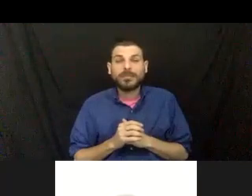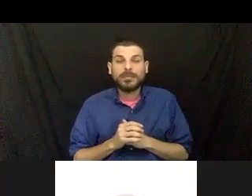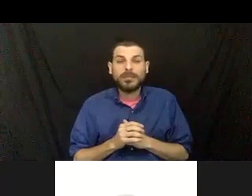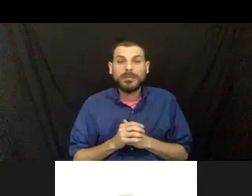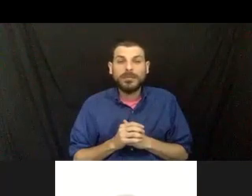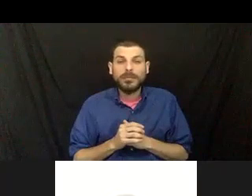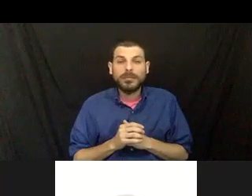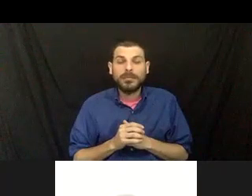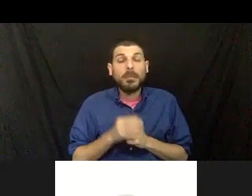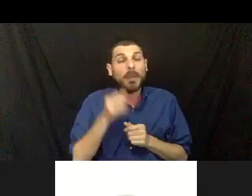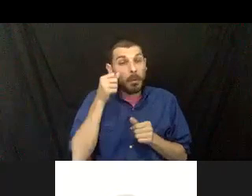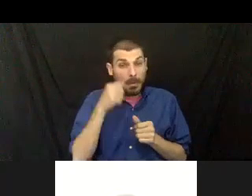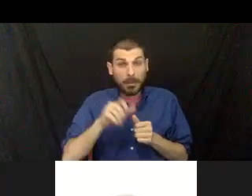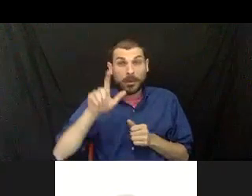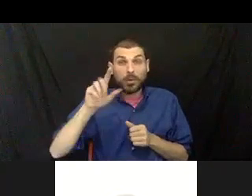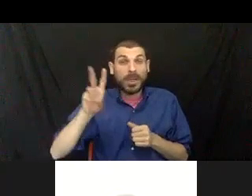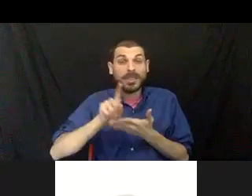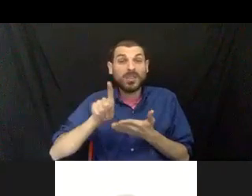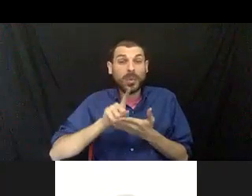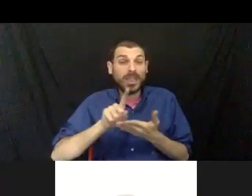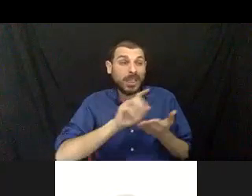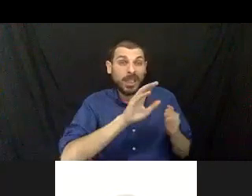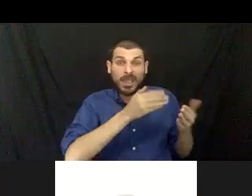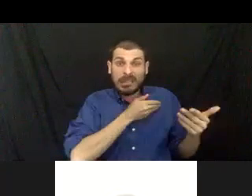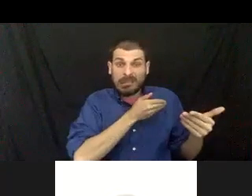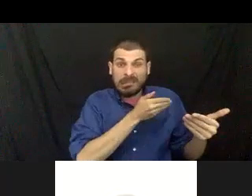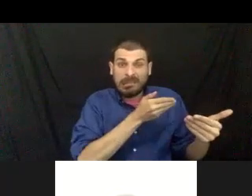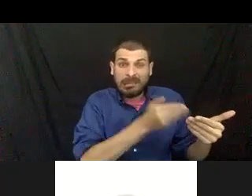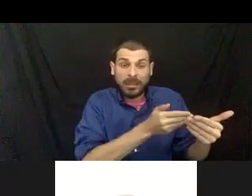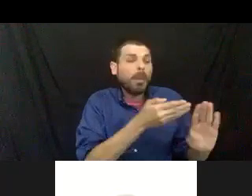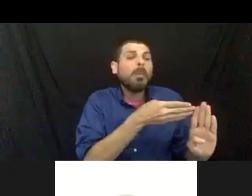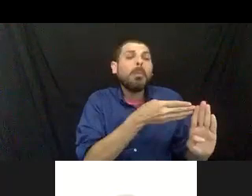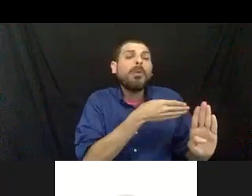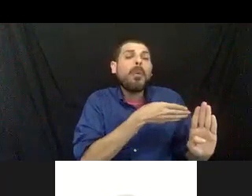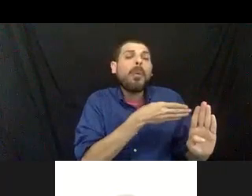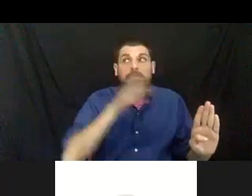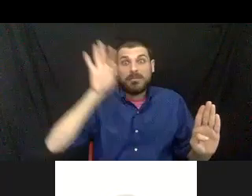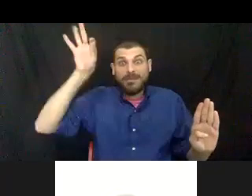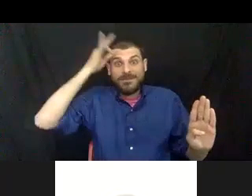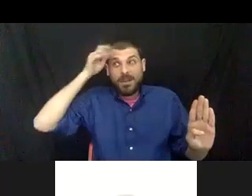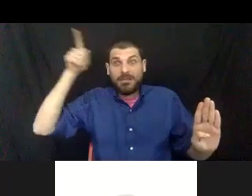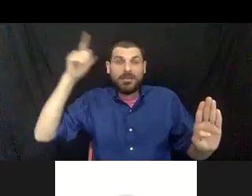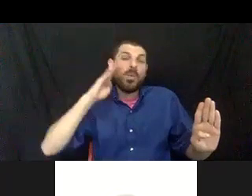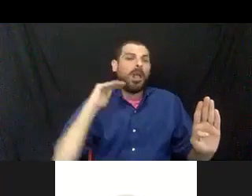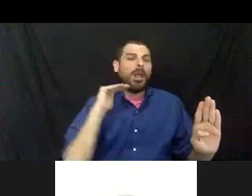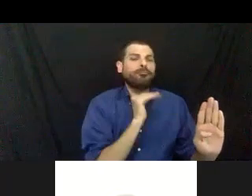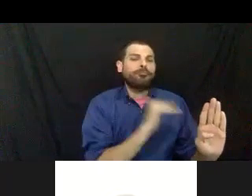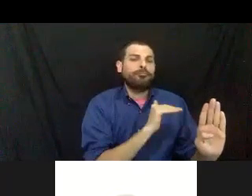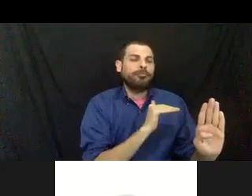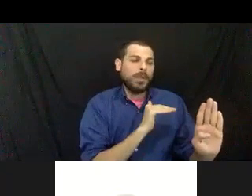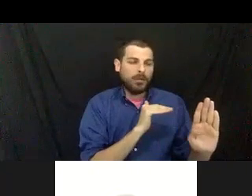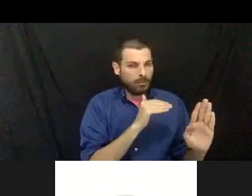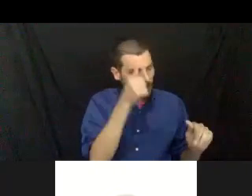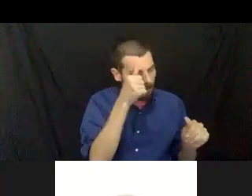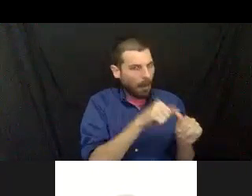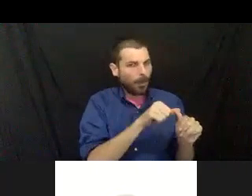get a notice from the employment department, hey, your time's almost up. You need to apply for this extension. And